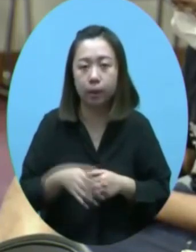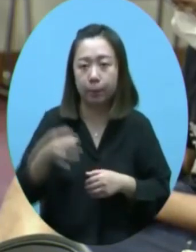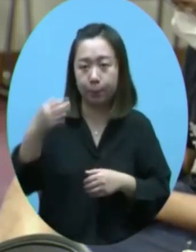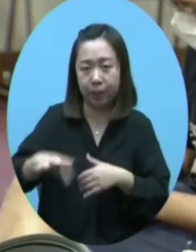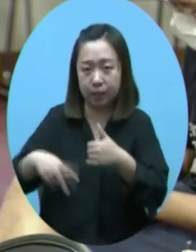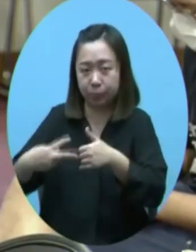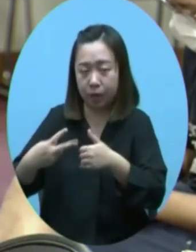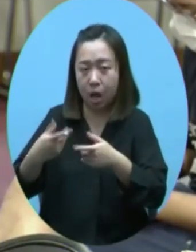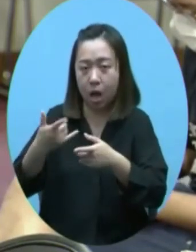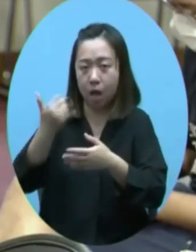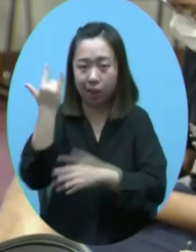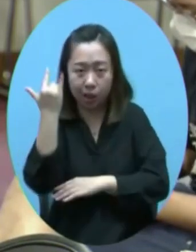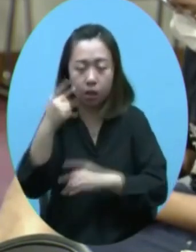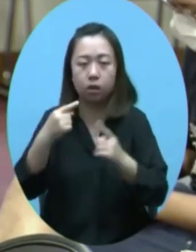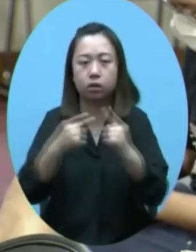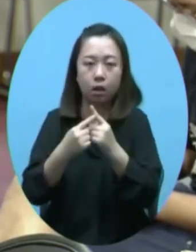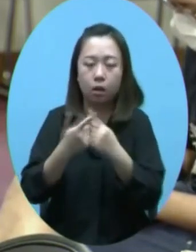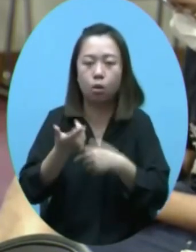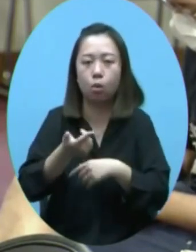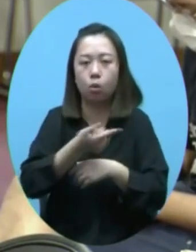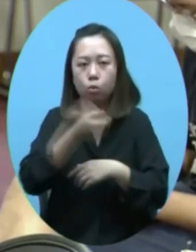the exempted quarantine persons,